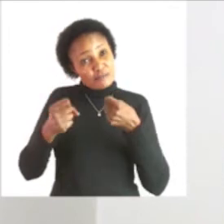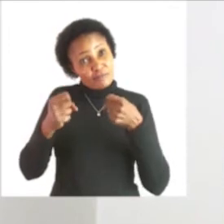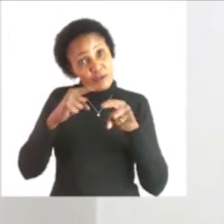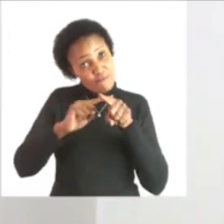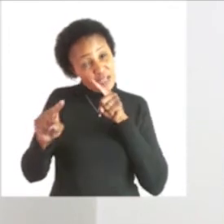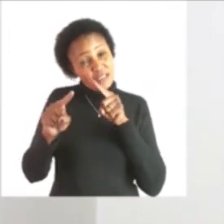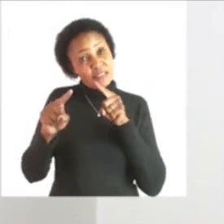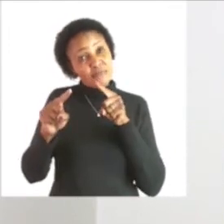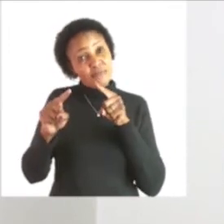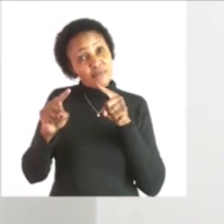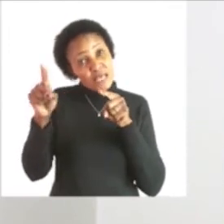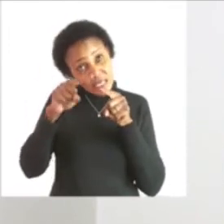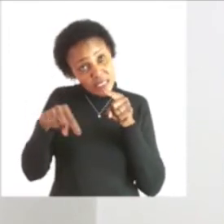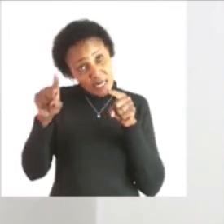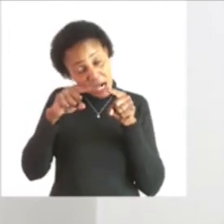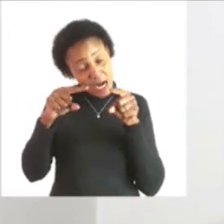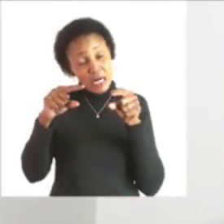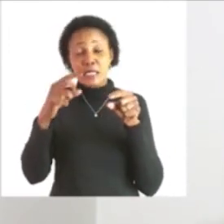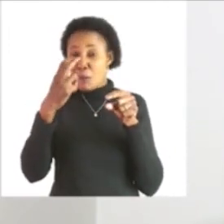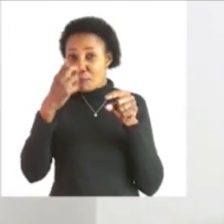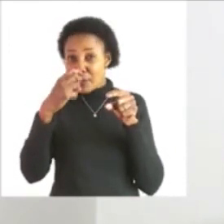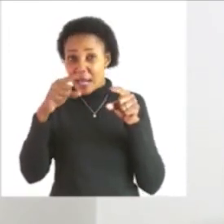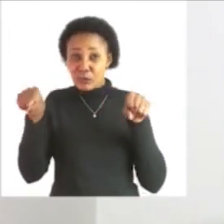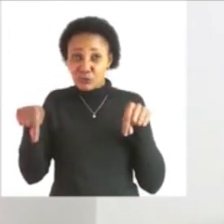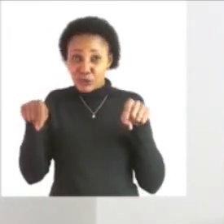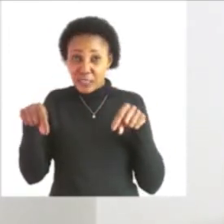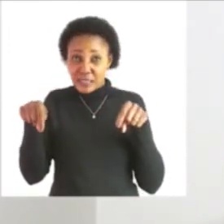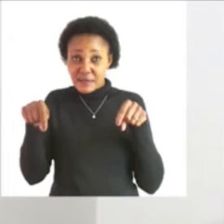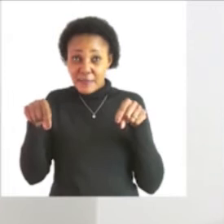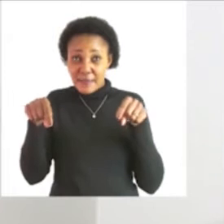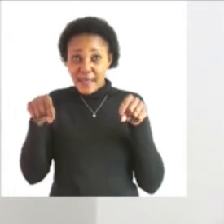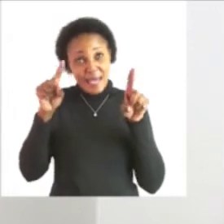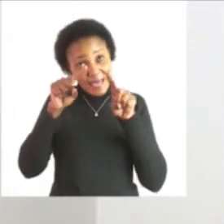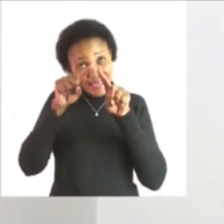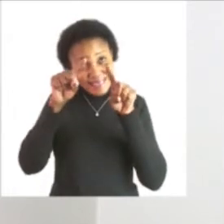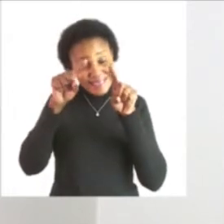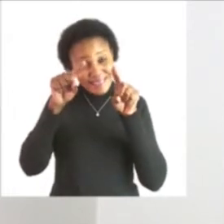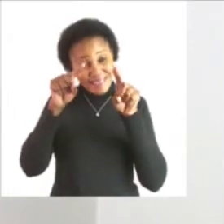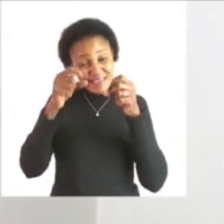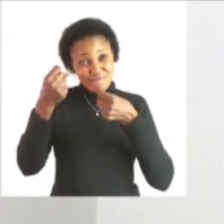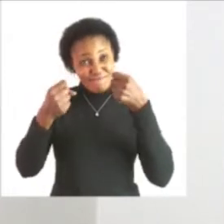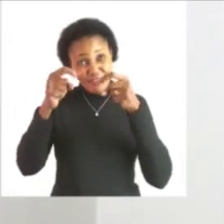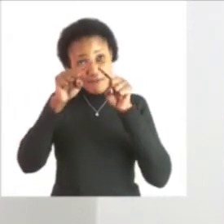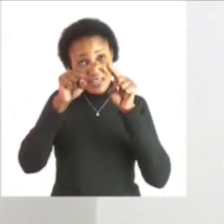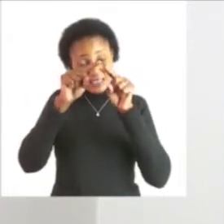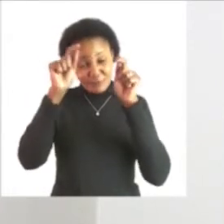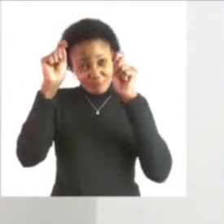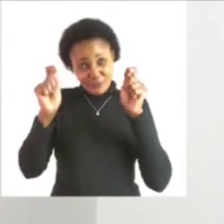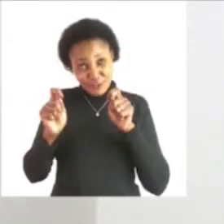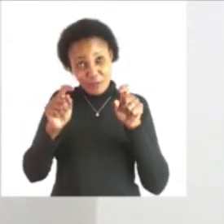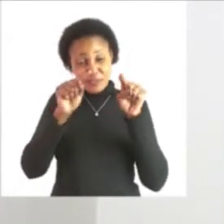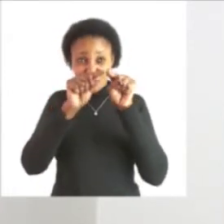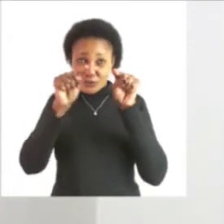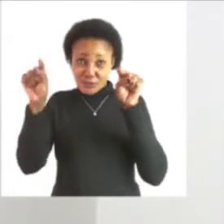fast, round black wheels, and the shape is a rectangle shape. That